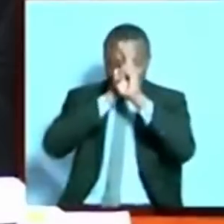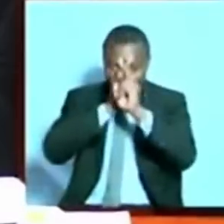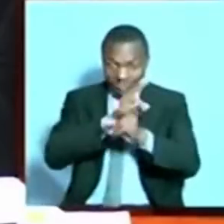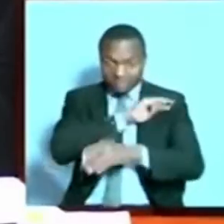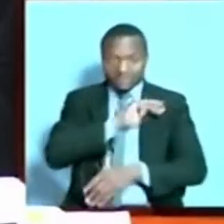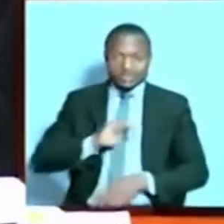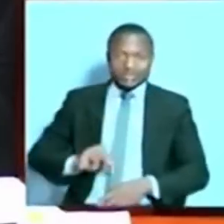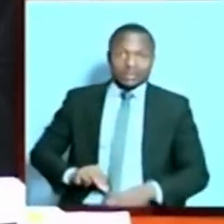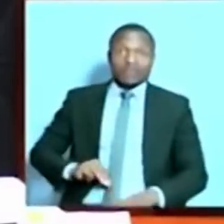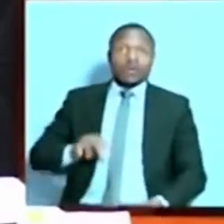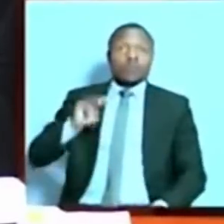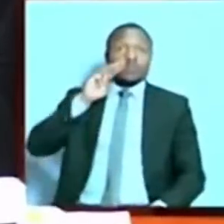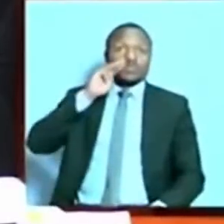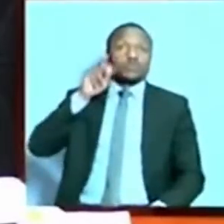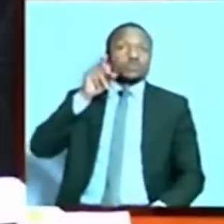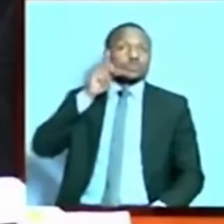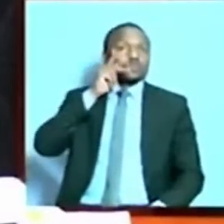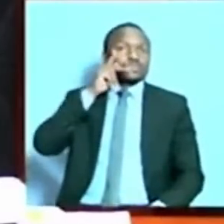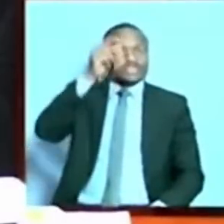Member for Mukushi South.